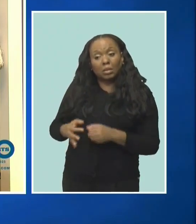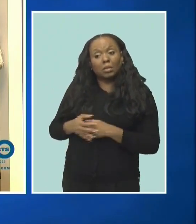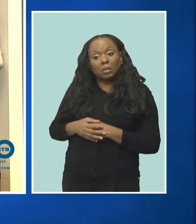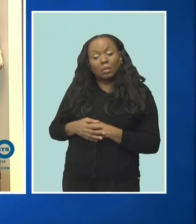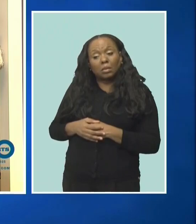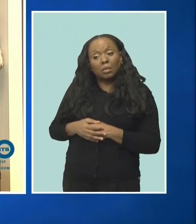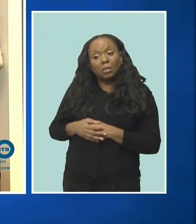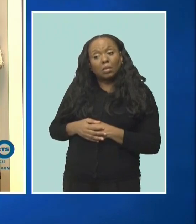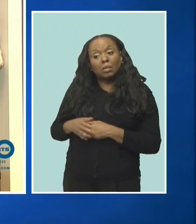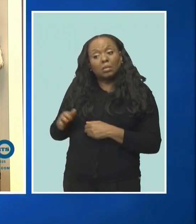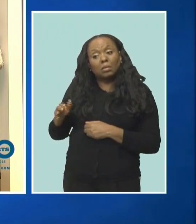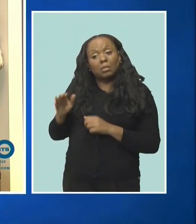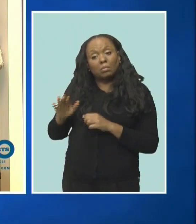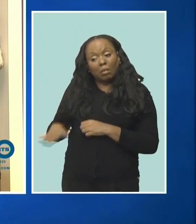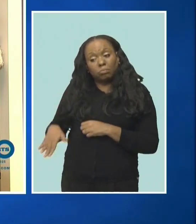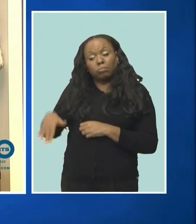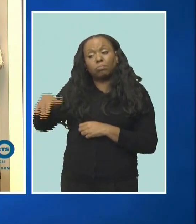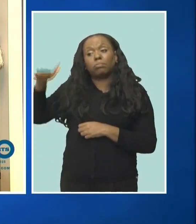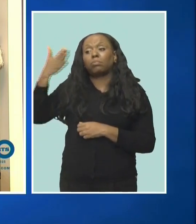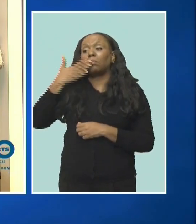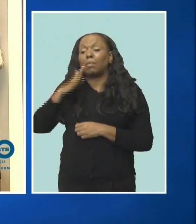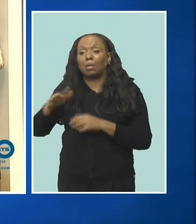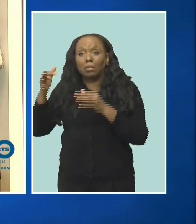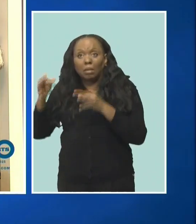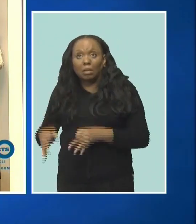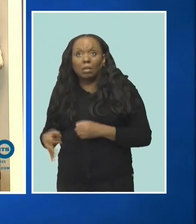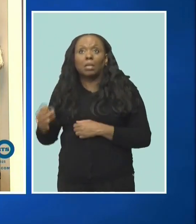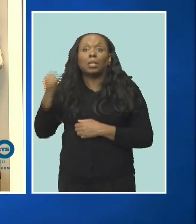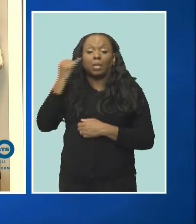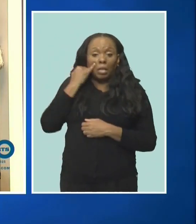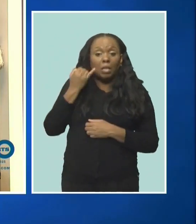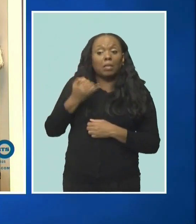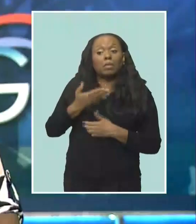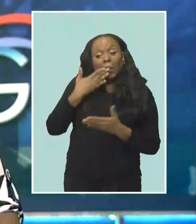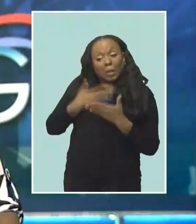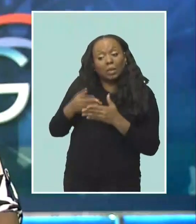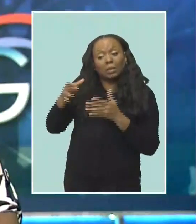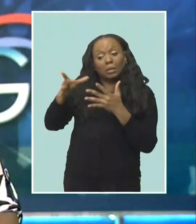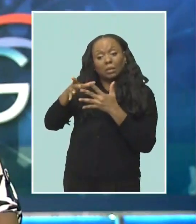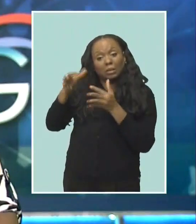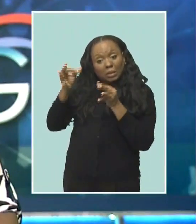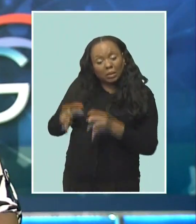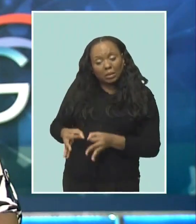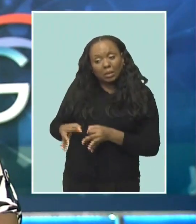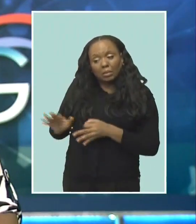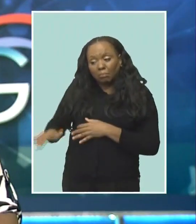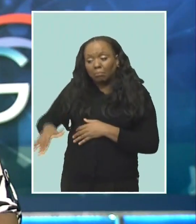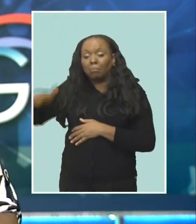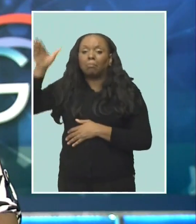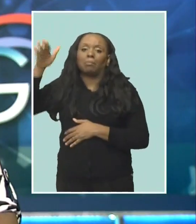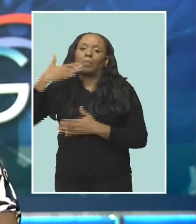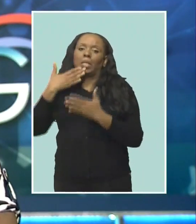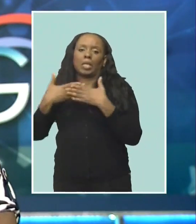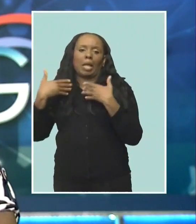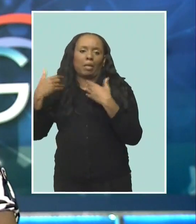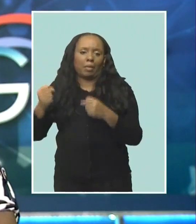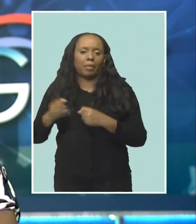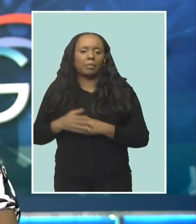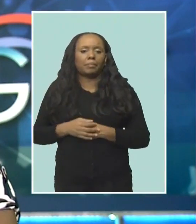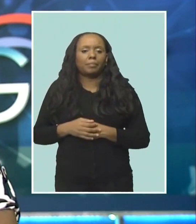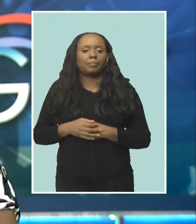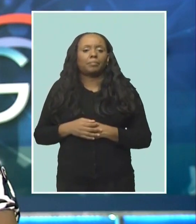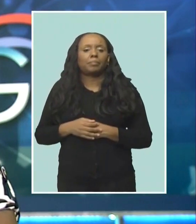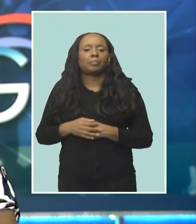them and helping them be their best self. Reach out and touch at least one